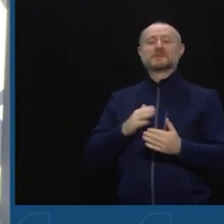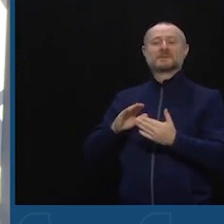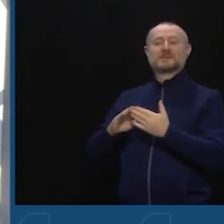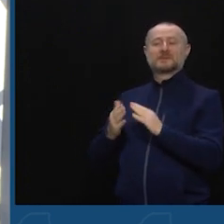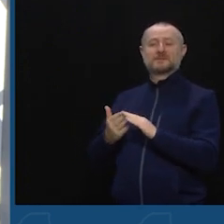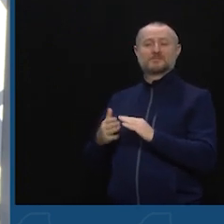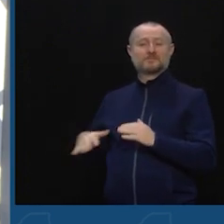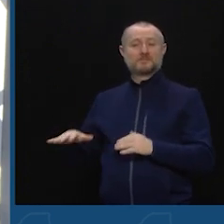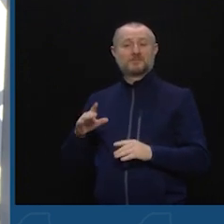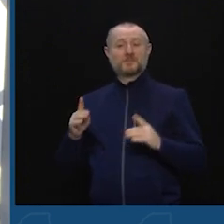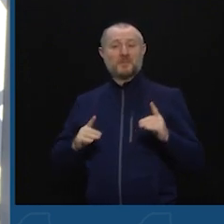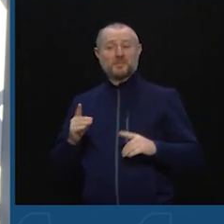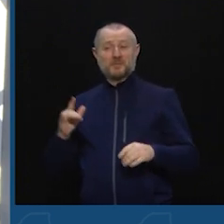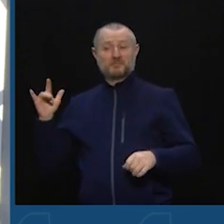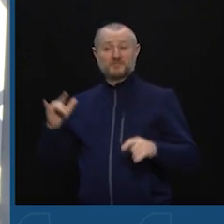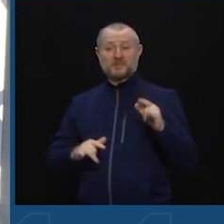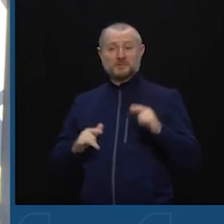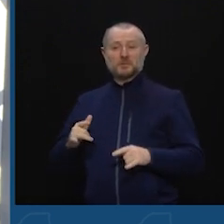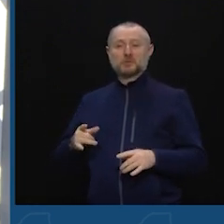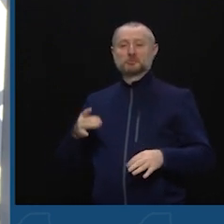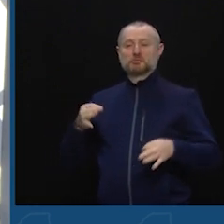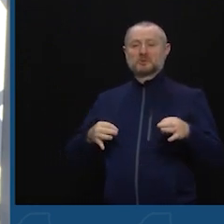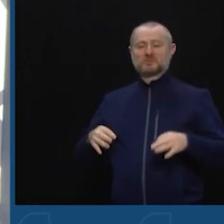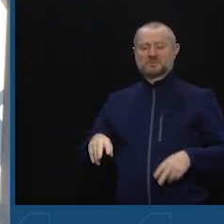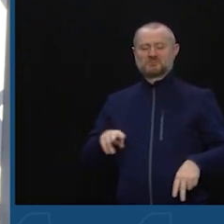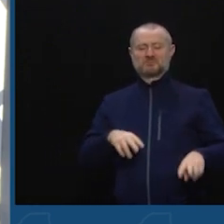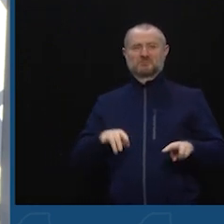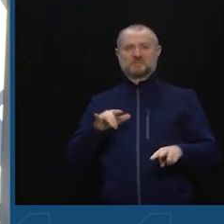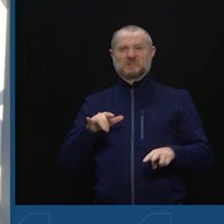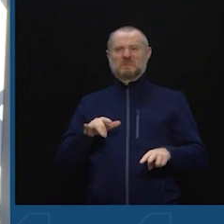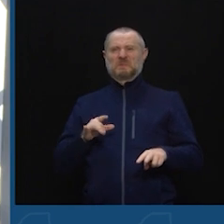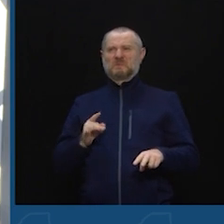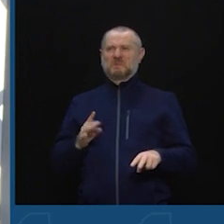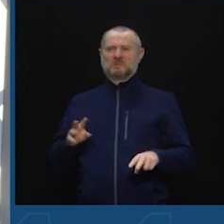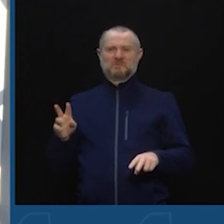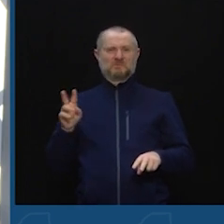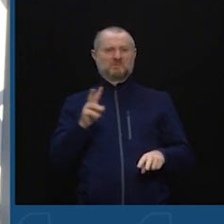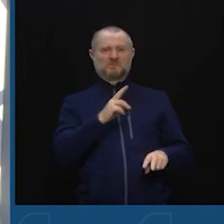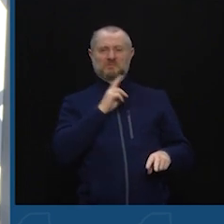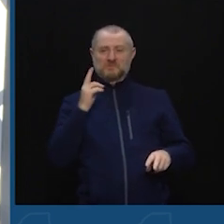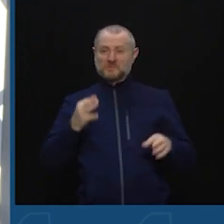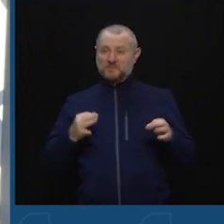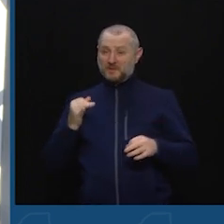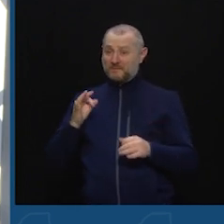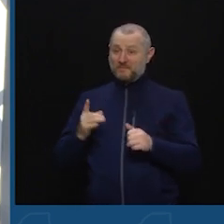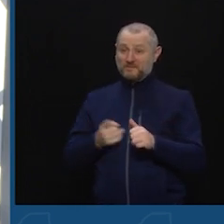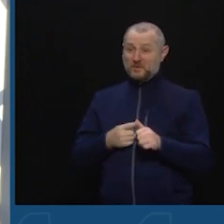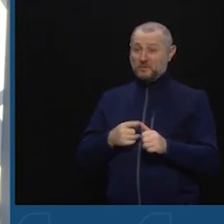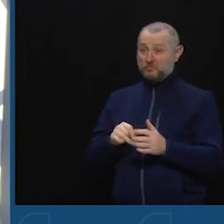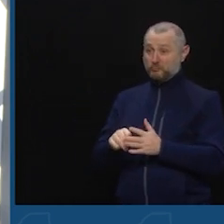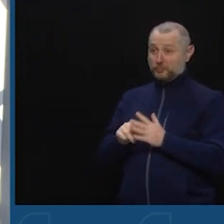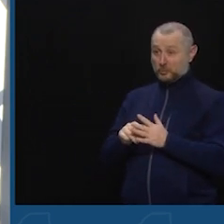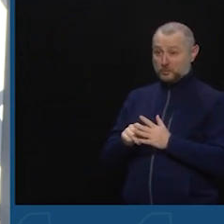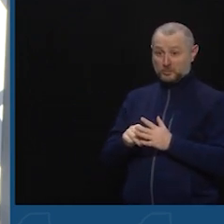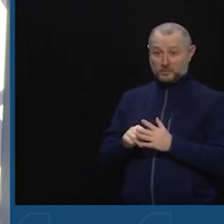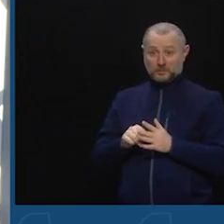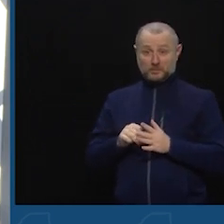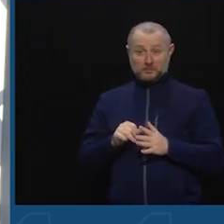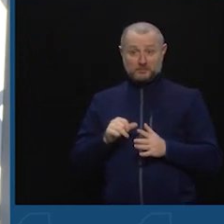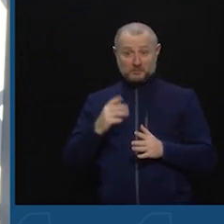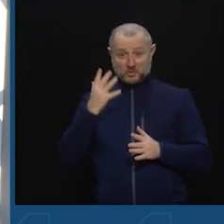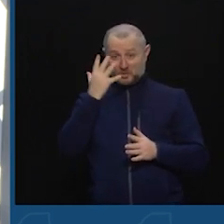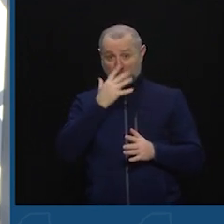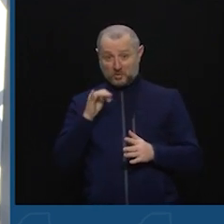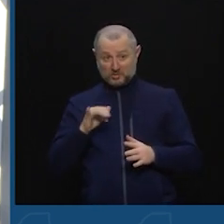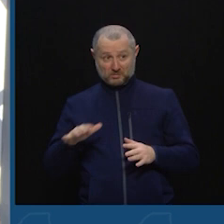how you come in and out of airports. If your first welcoming sign is not a signature of the